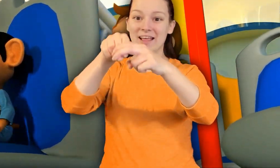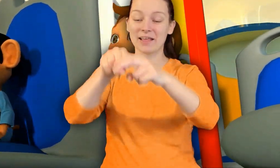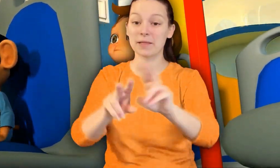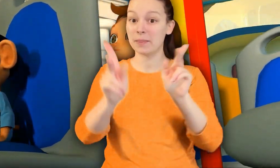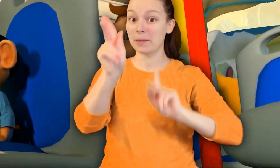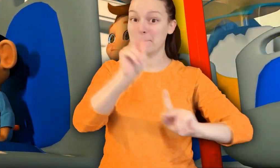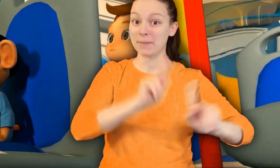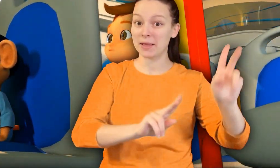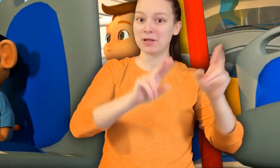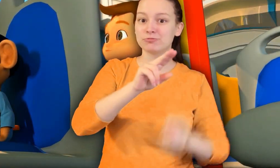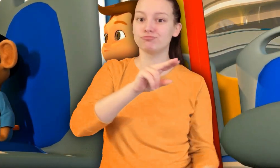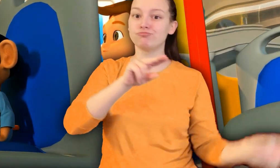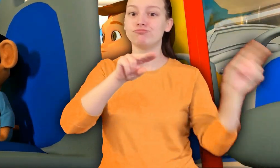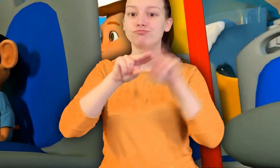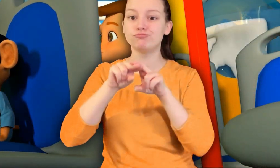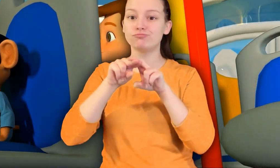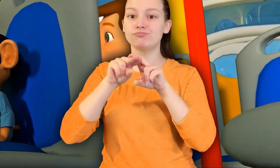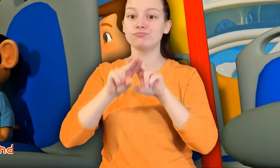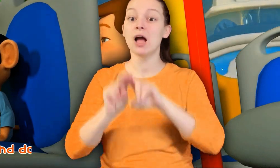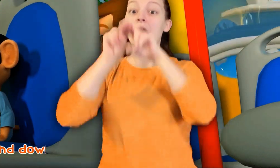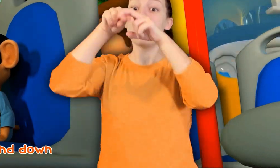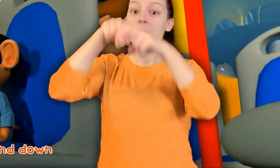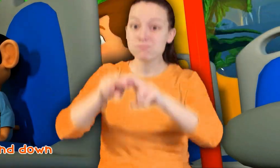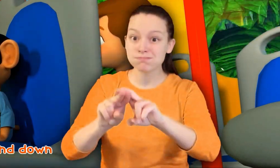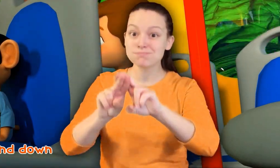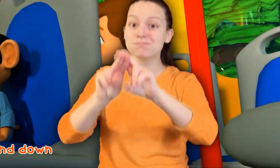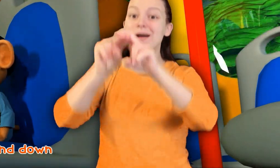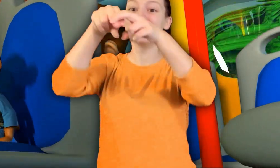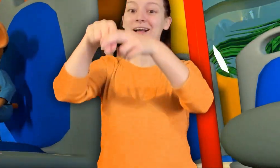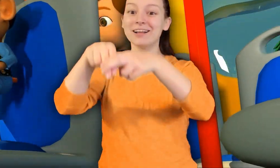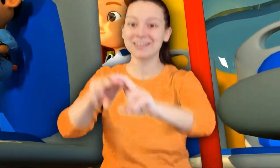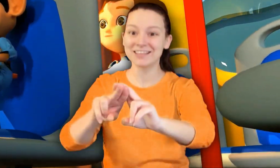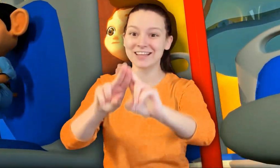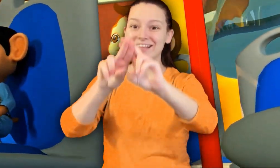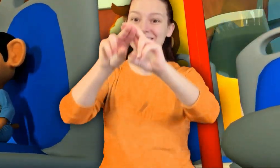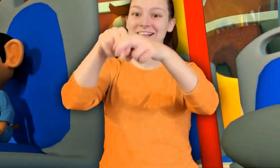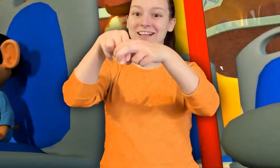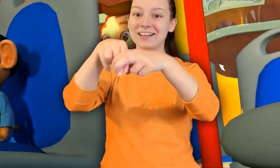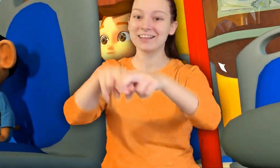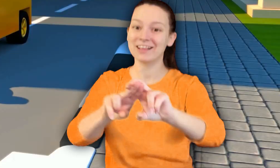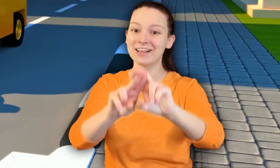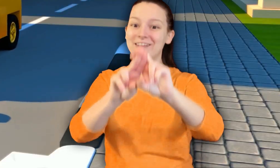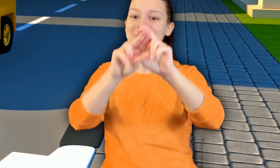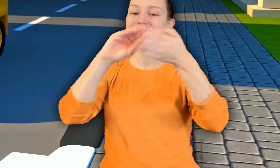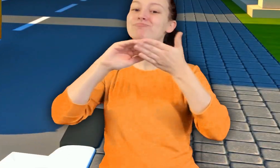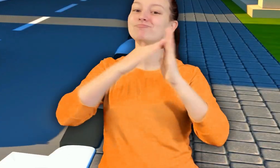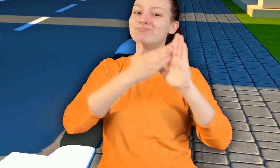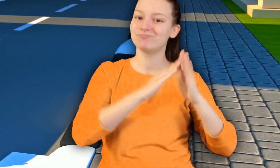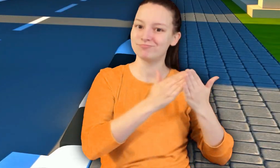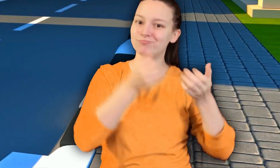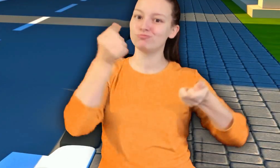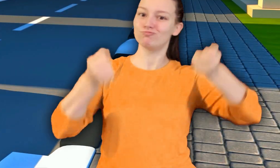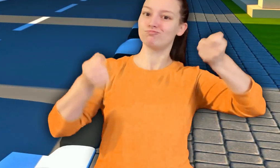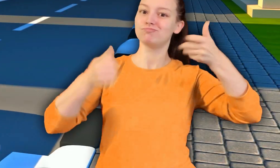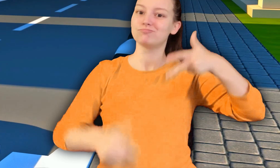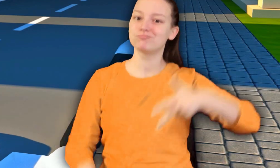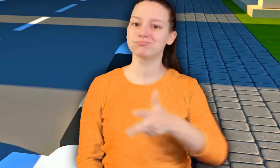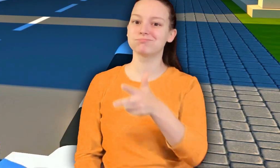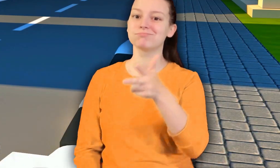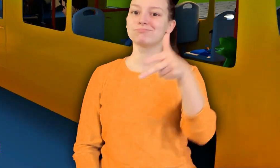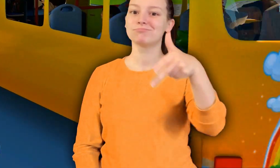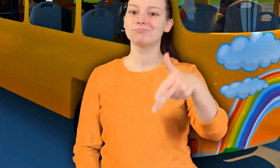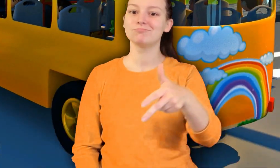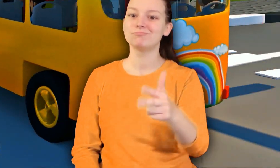and down. The people on the bus go up and down, all through